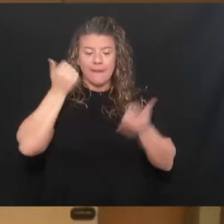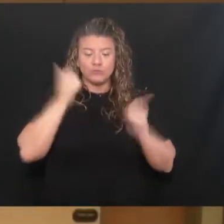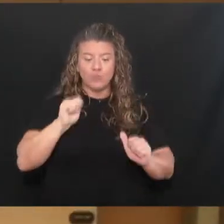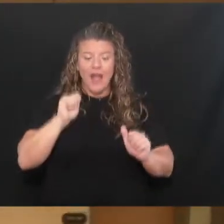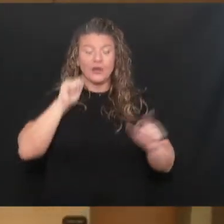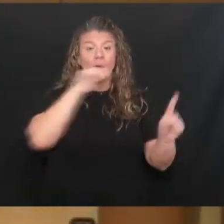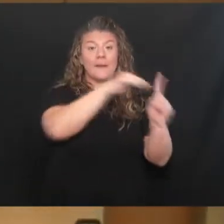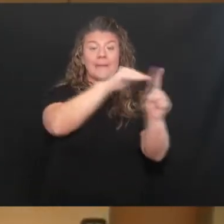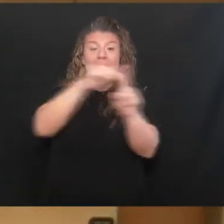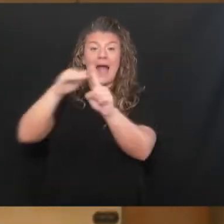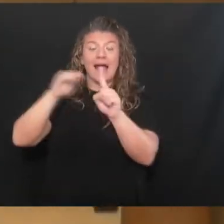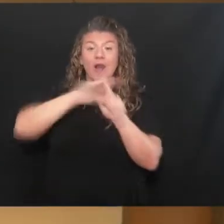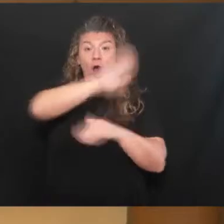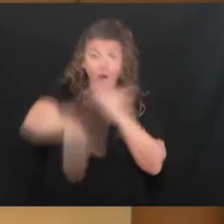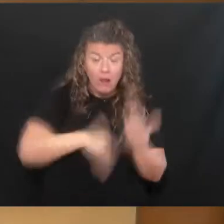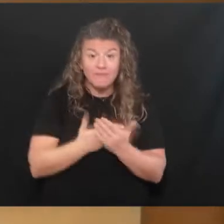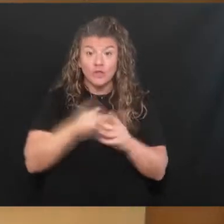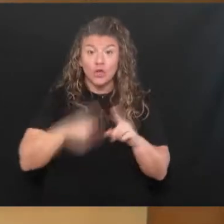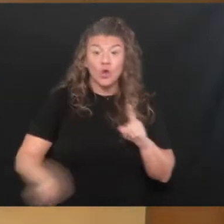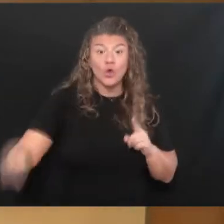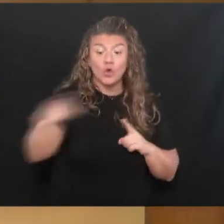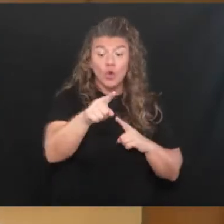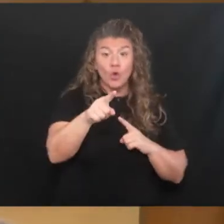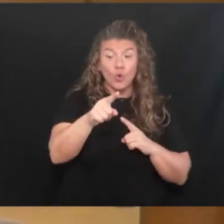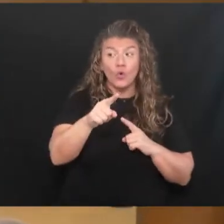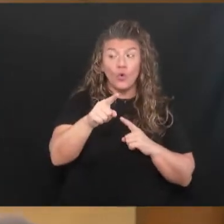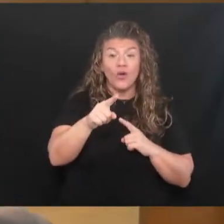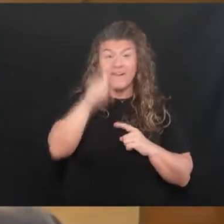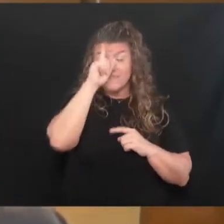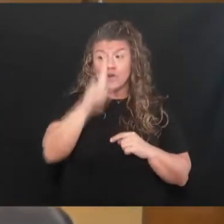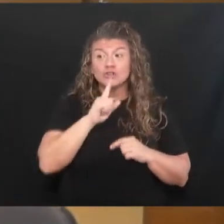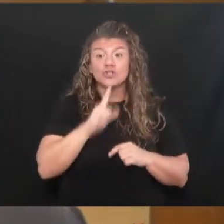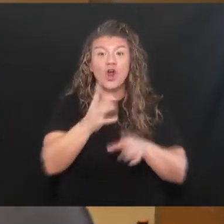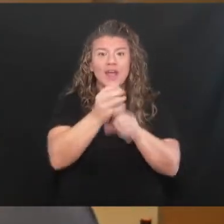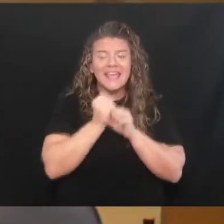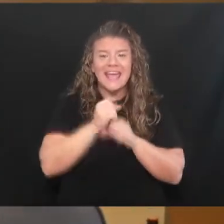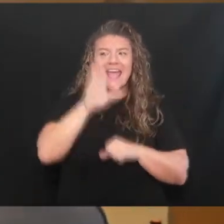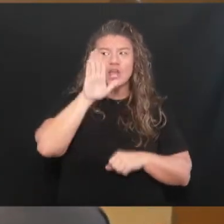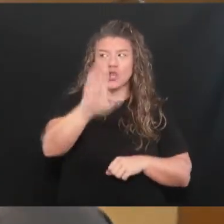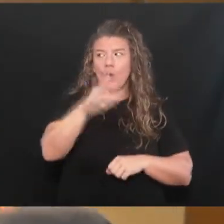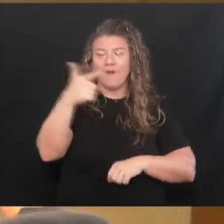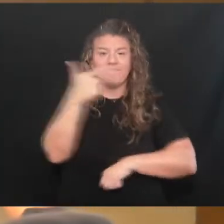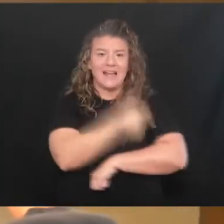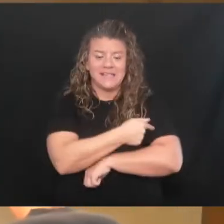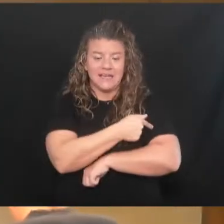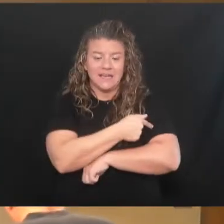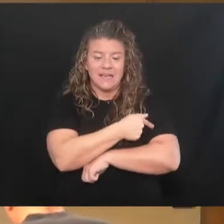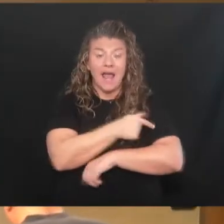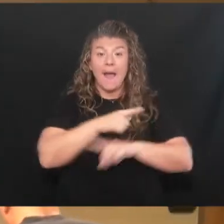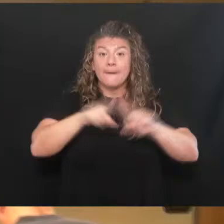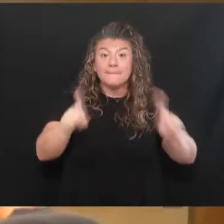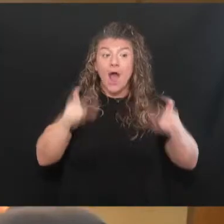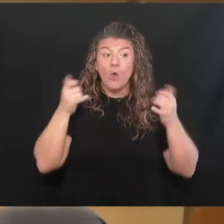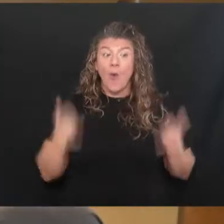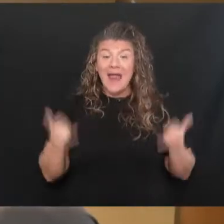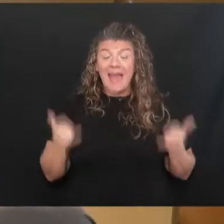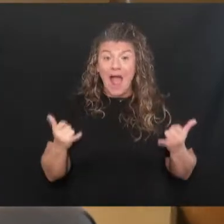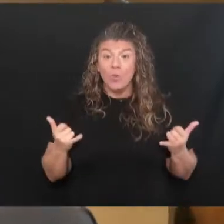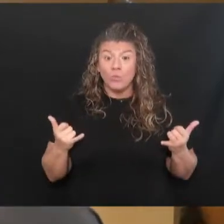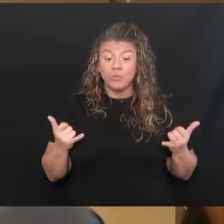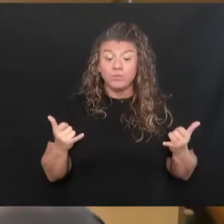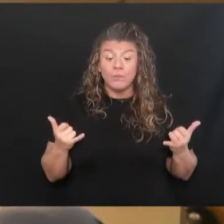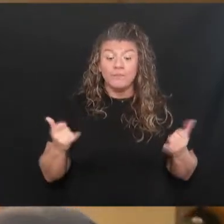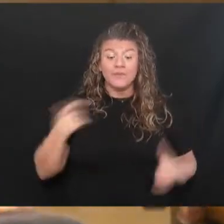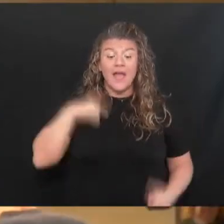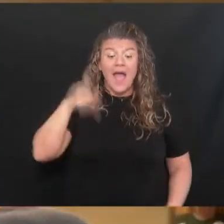remind everybody to absolutely get your vaccine. But right now, I've